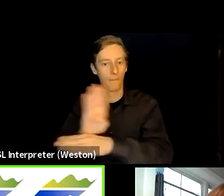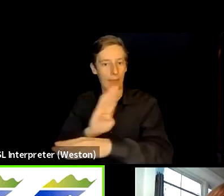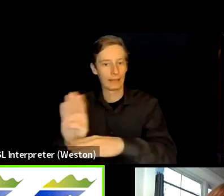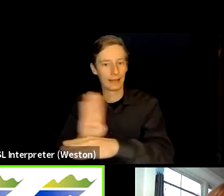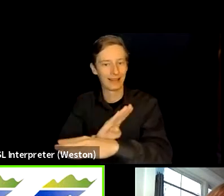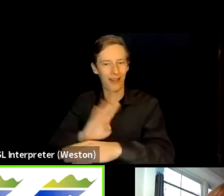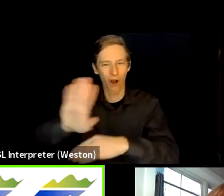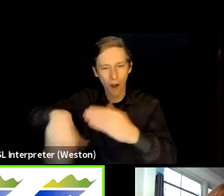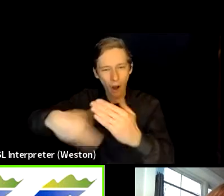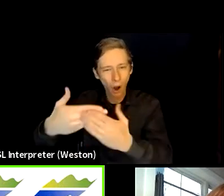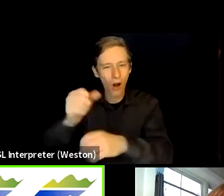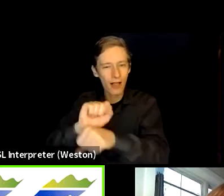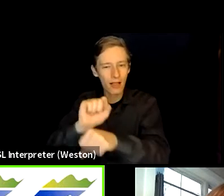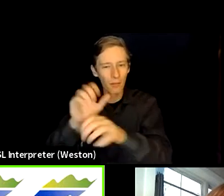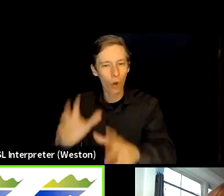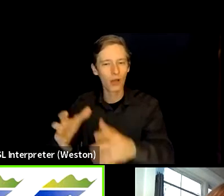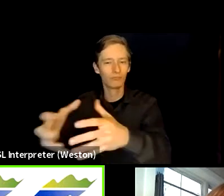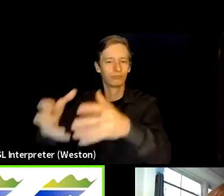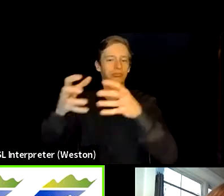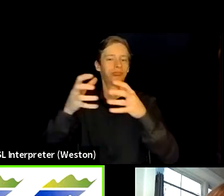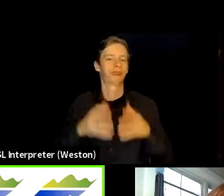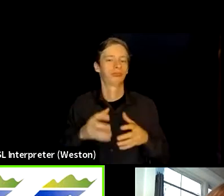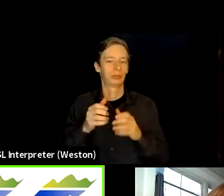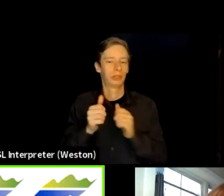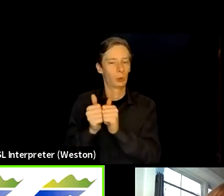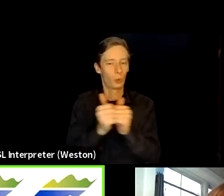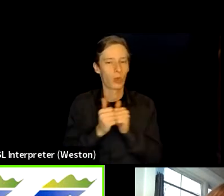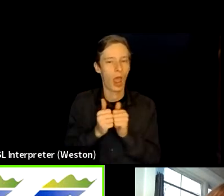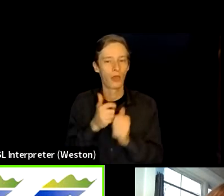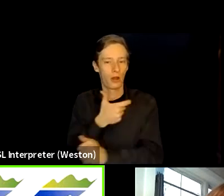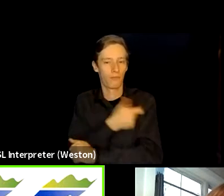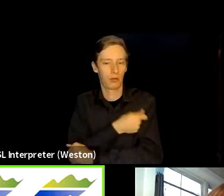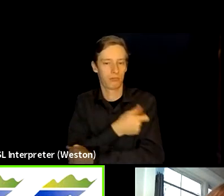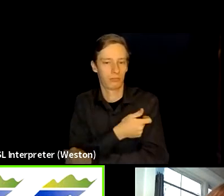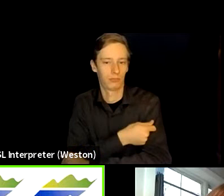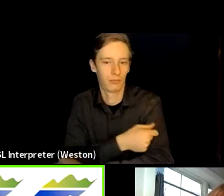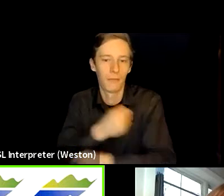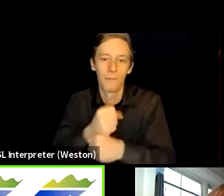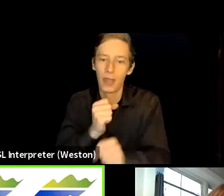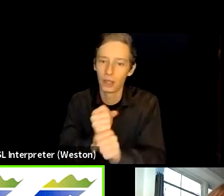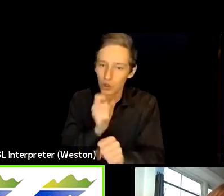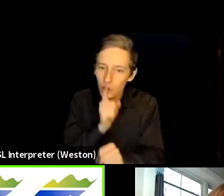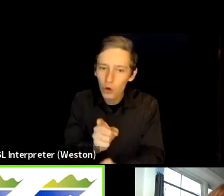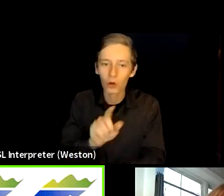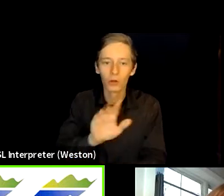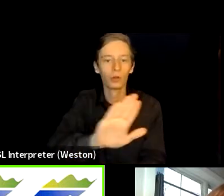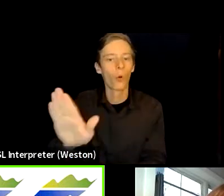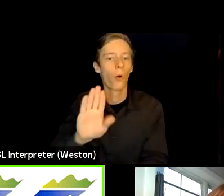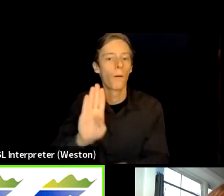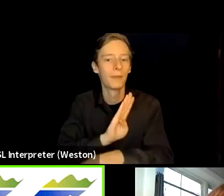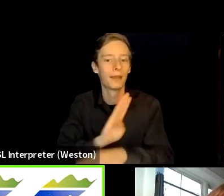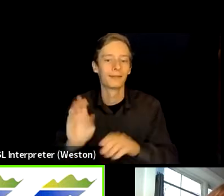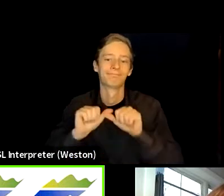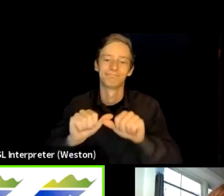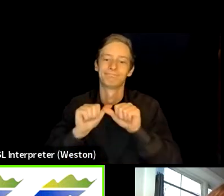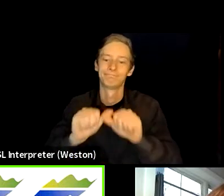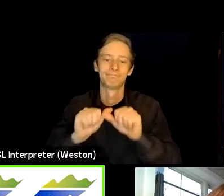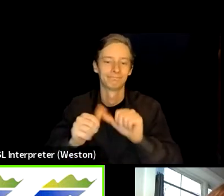same time and help you stagger appointments so that you don't lose business continuity during this vaccination